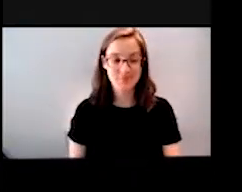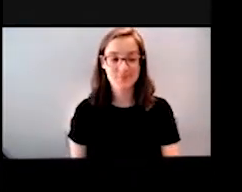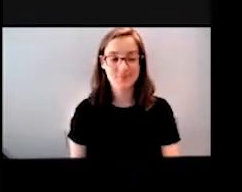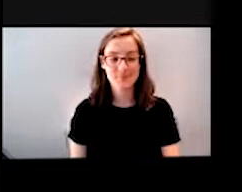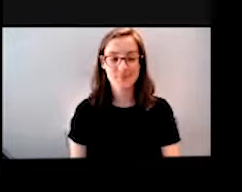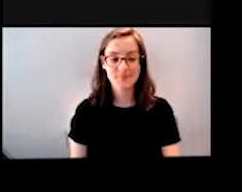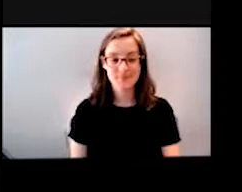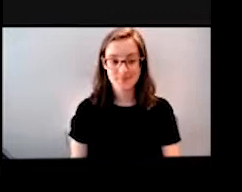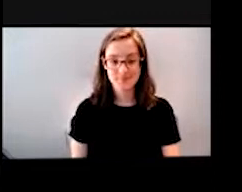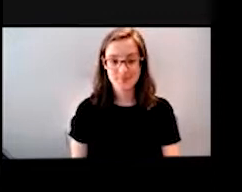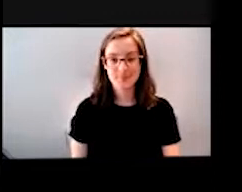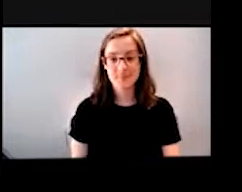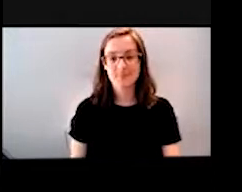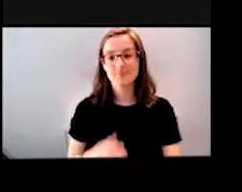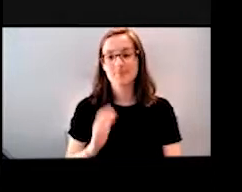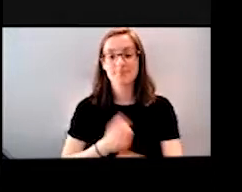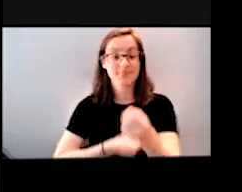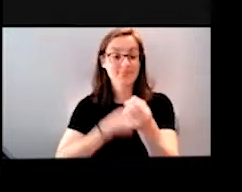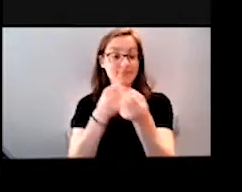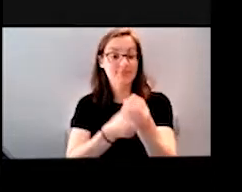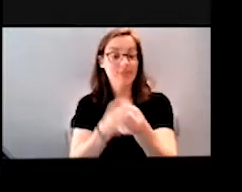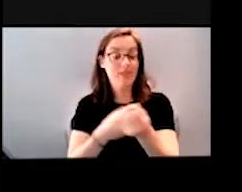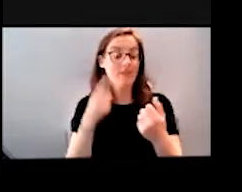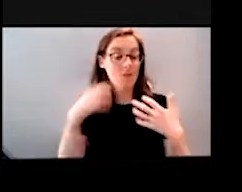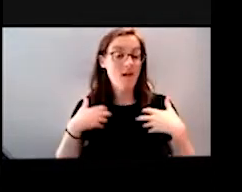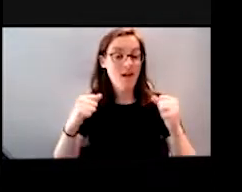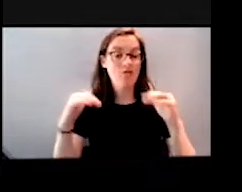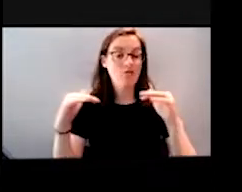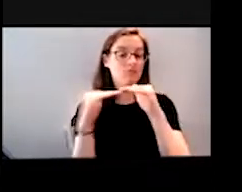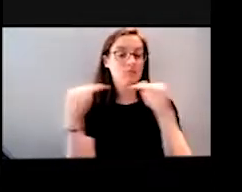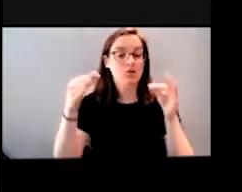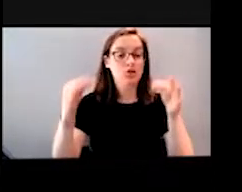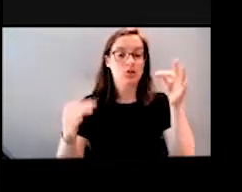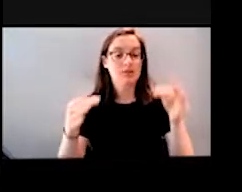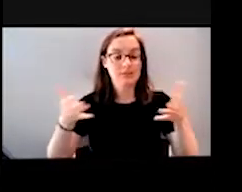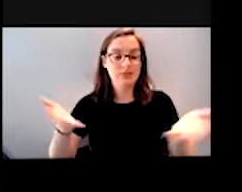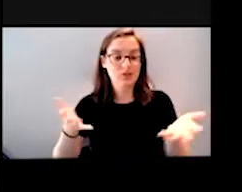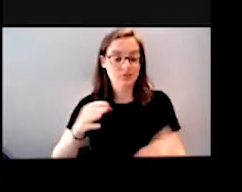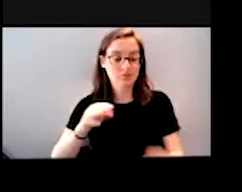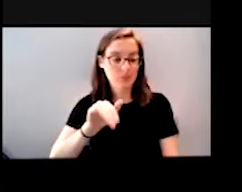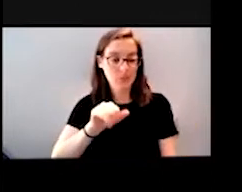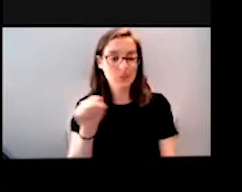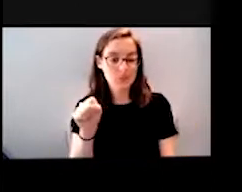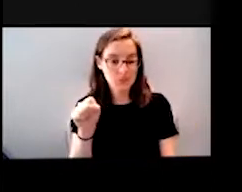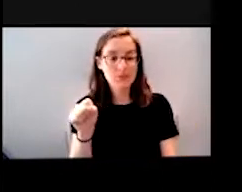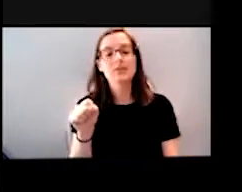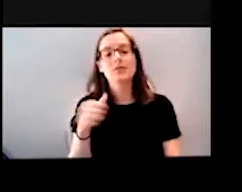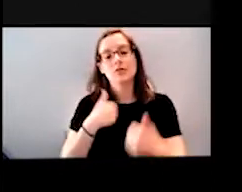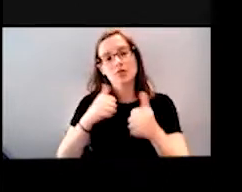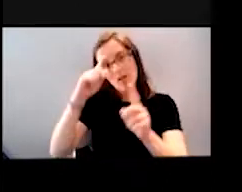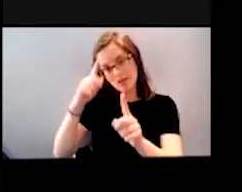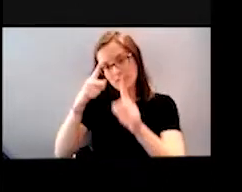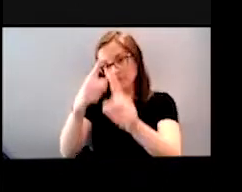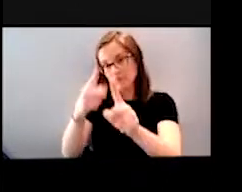And we advocate for health justice in Massachusetts and work on making the healthcare system